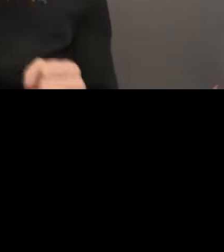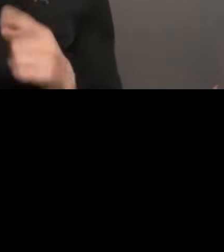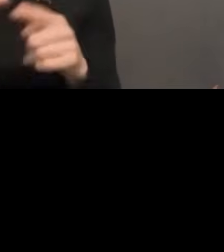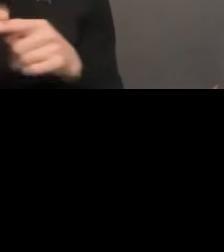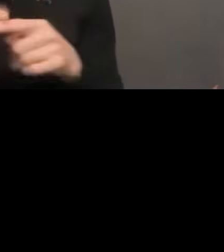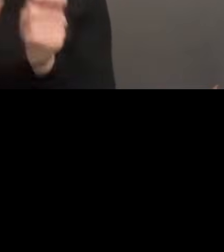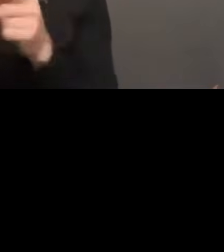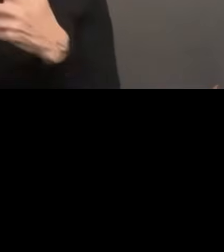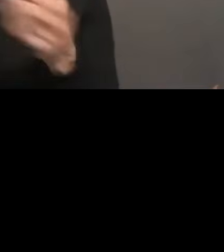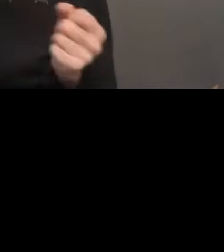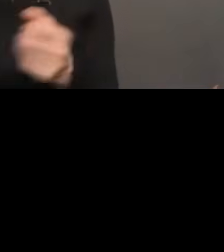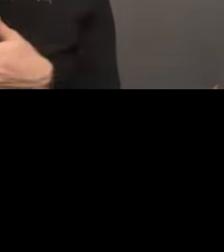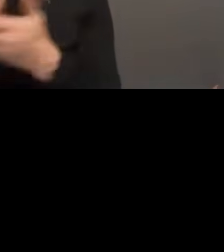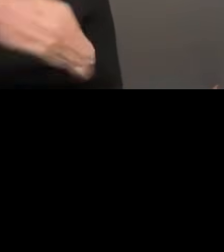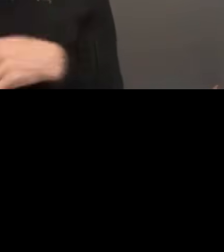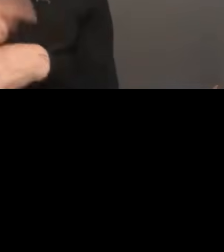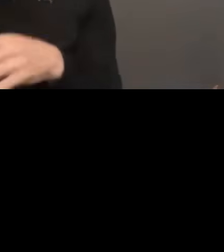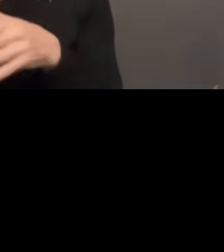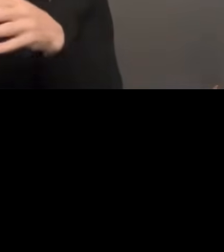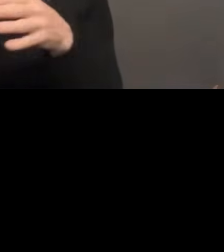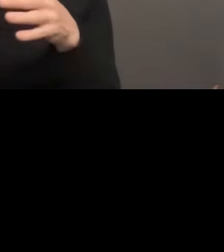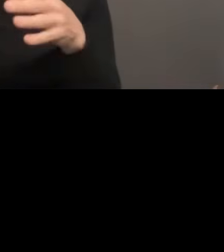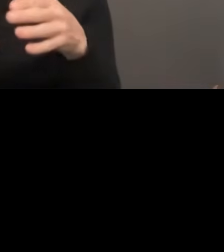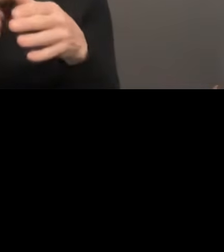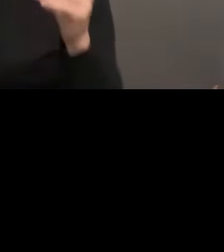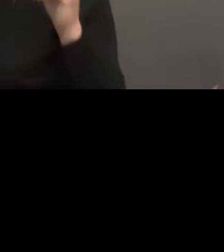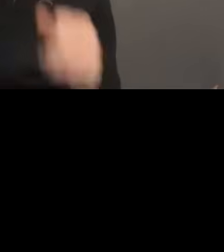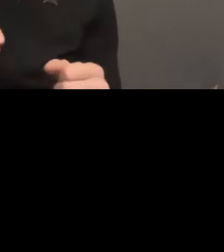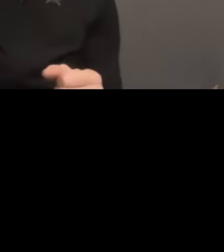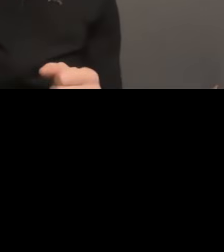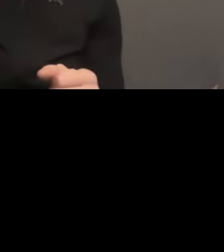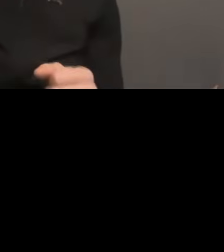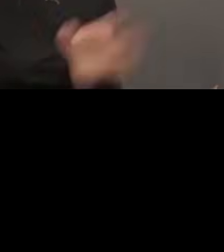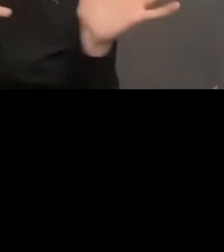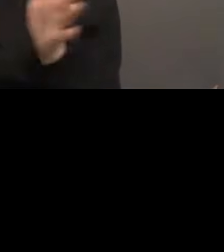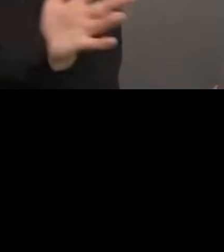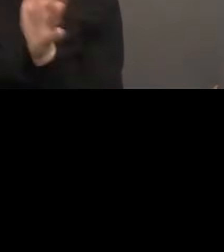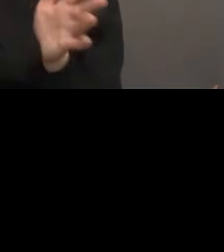actually diving at Kizilburun, and you had a very strong northwesterly meltem wind